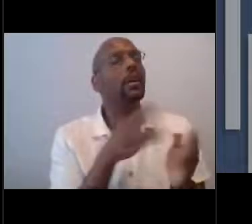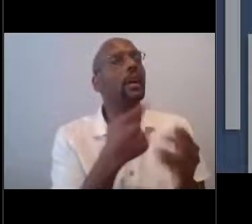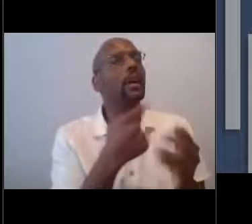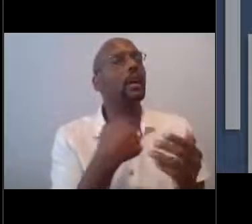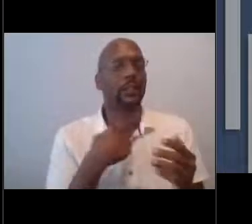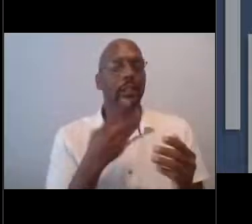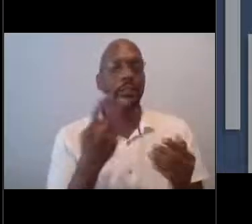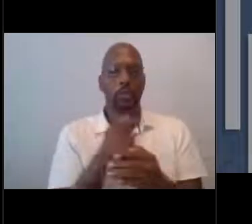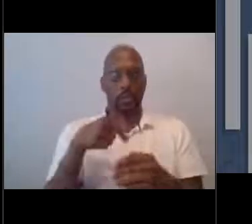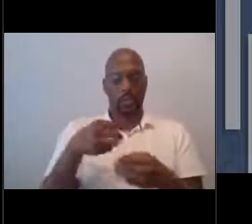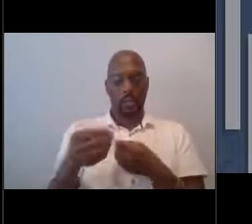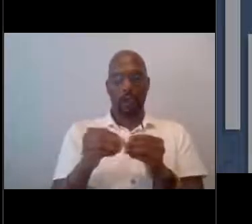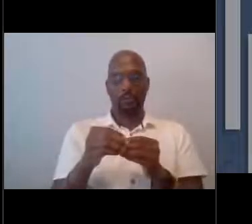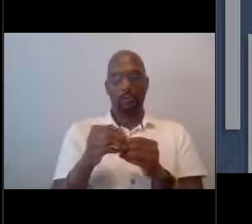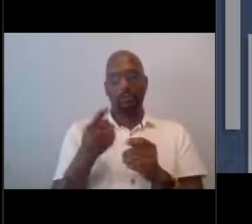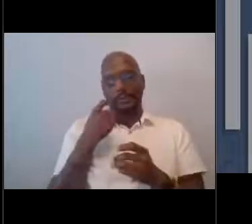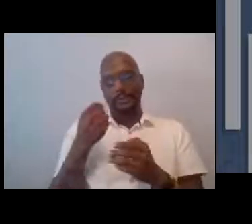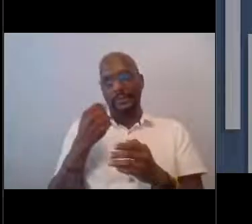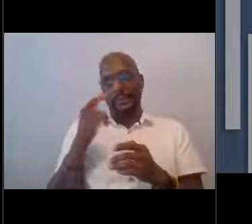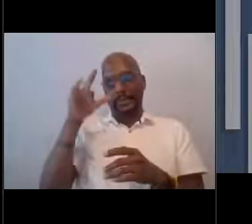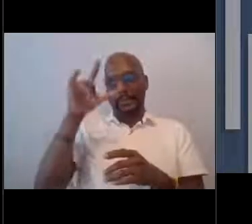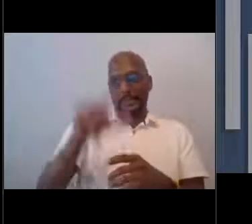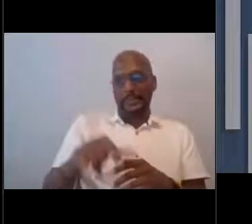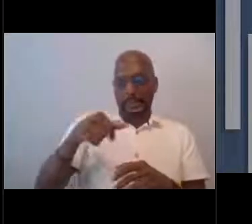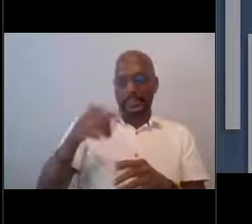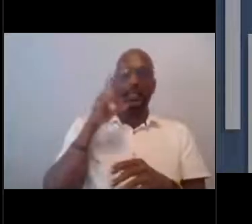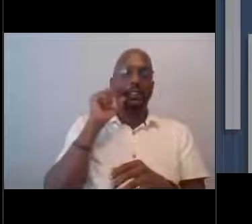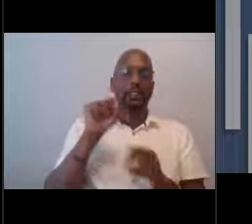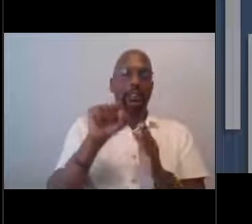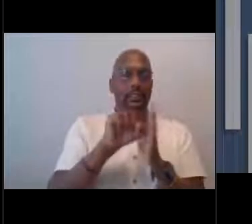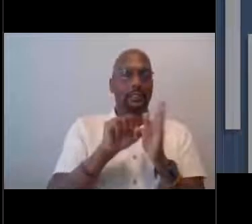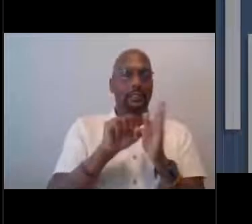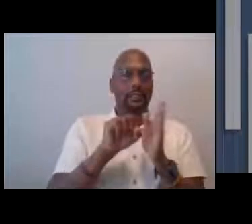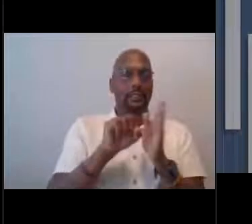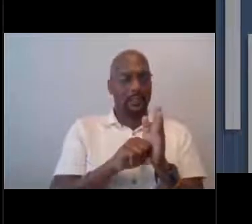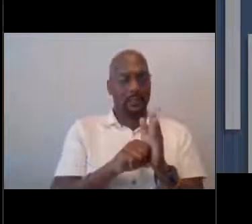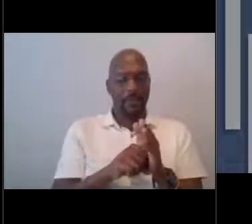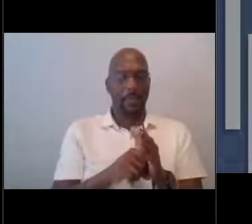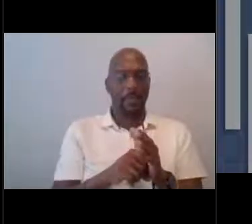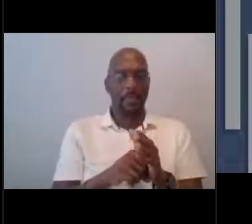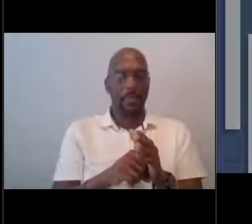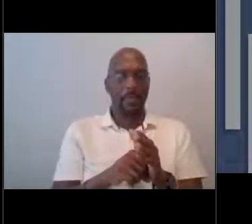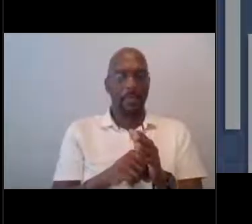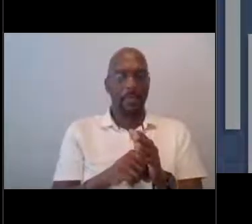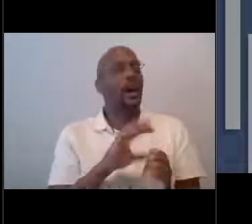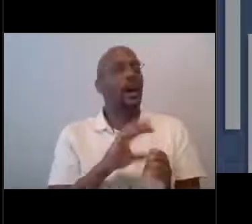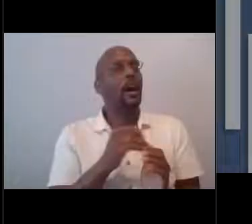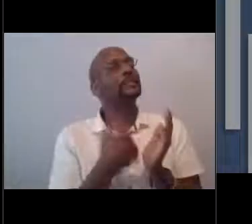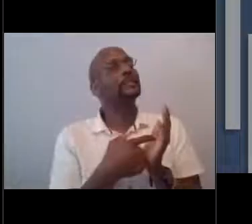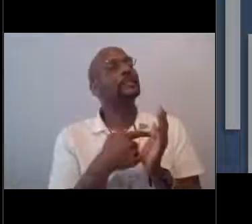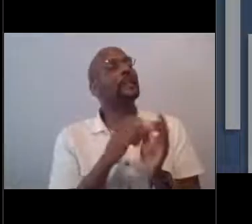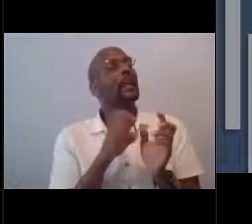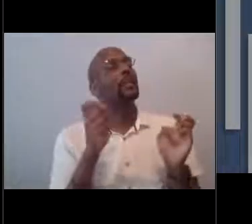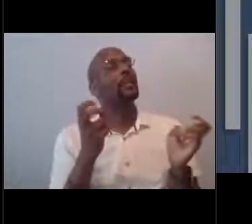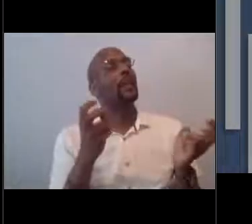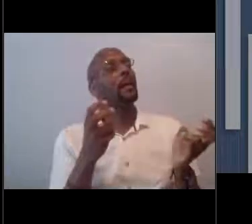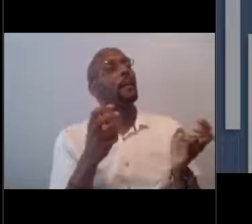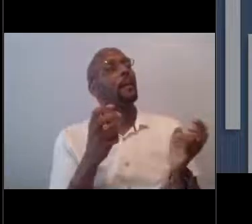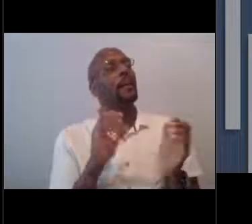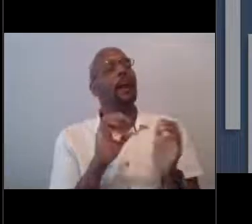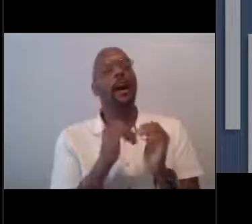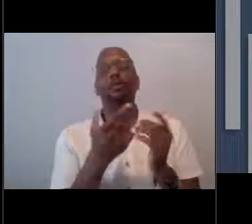in the state. But I'll be talking to them to see, how they are addressing this particular issue, how they're addressing making